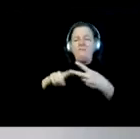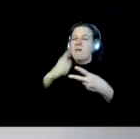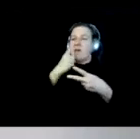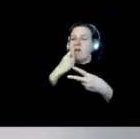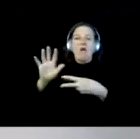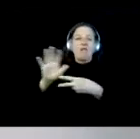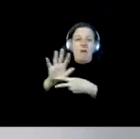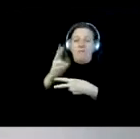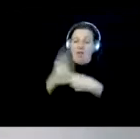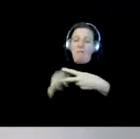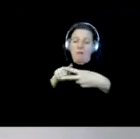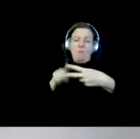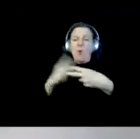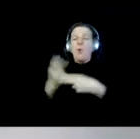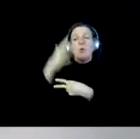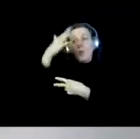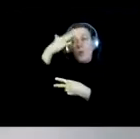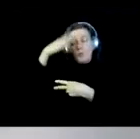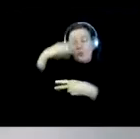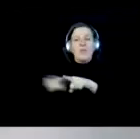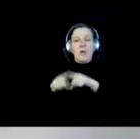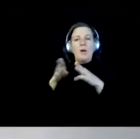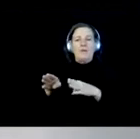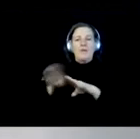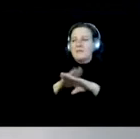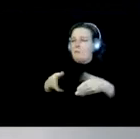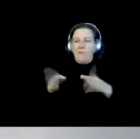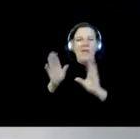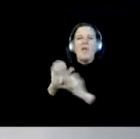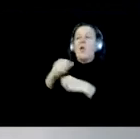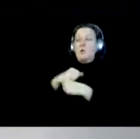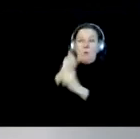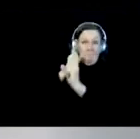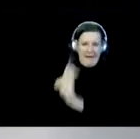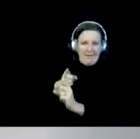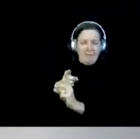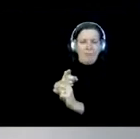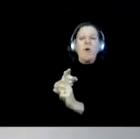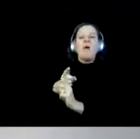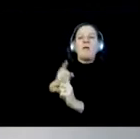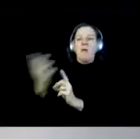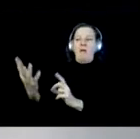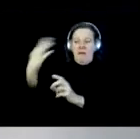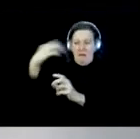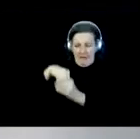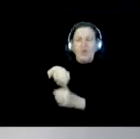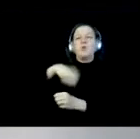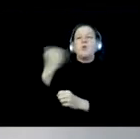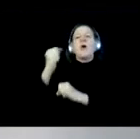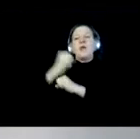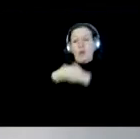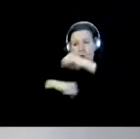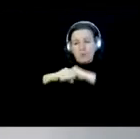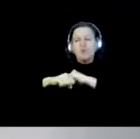don't allow it to make the point that it's trying to make, but rather absorb it into another structure so that it means something